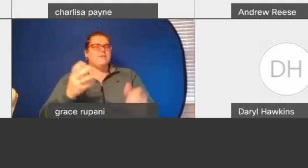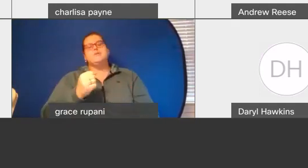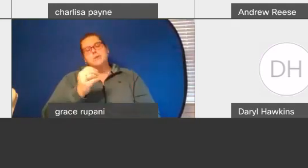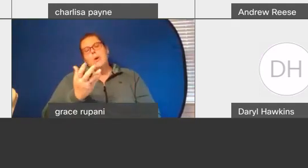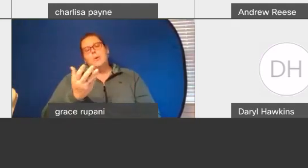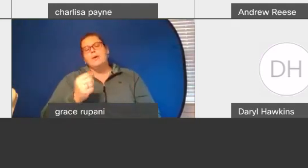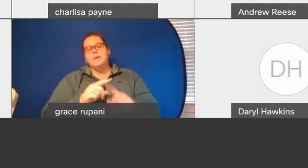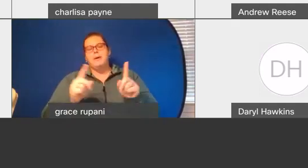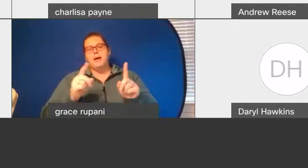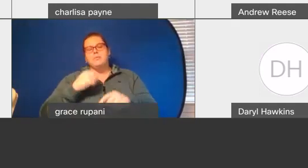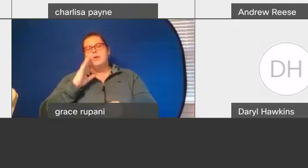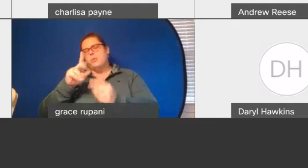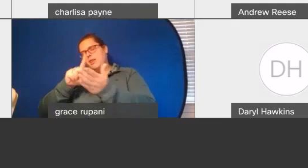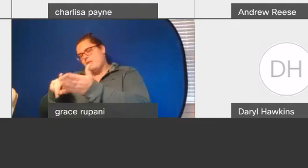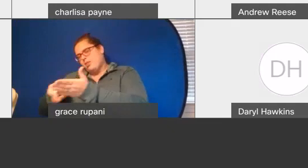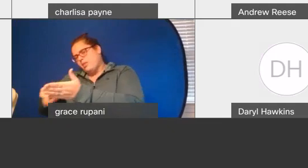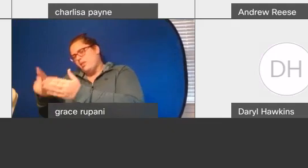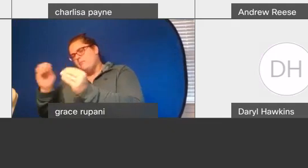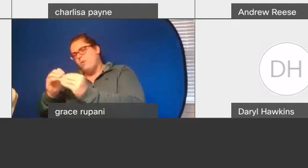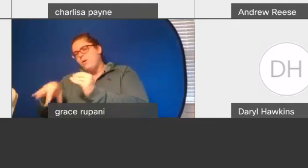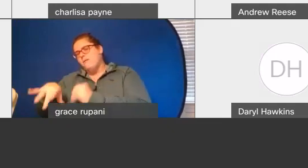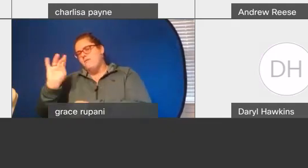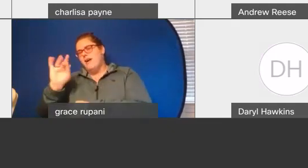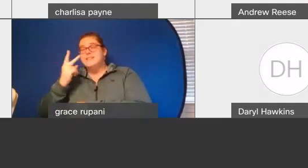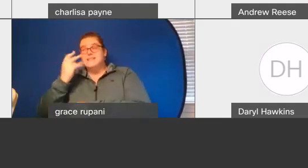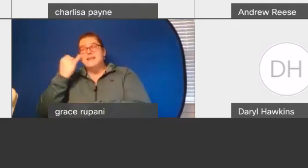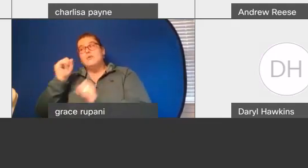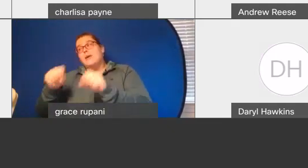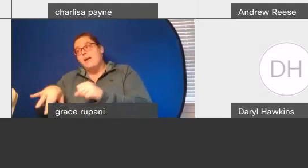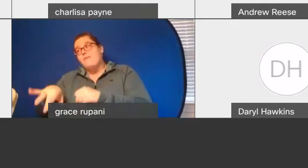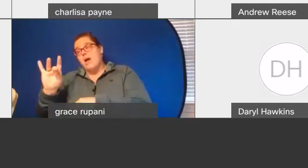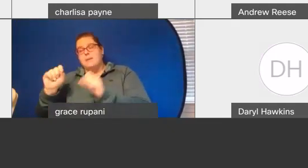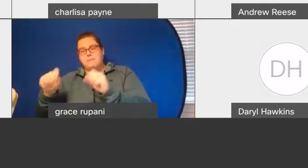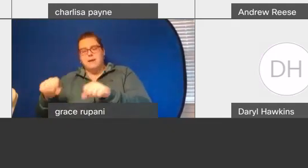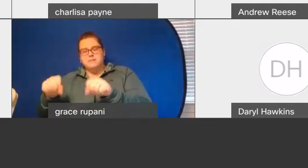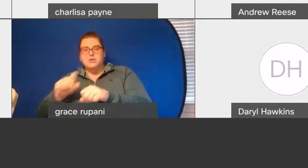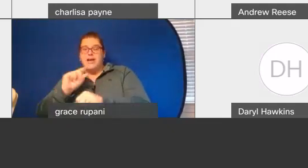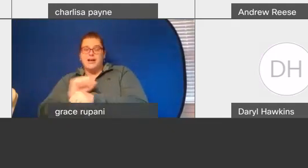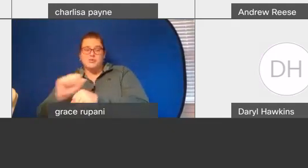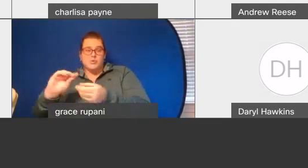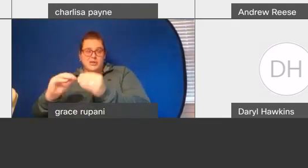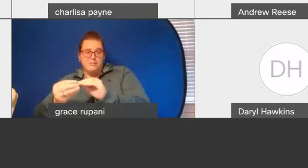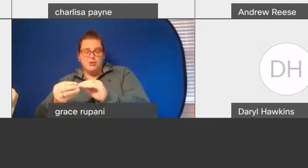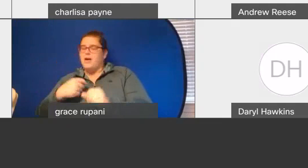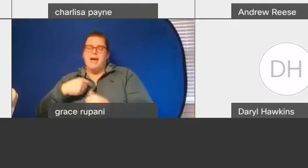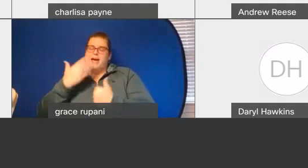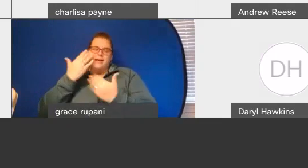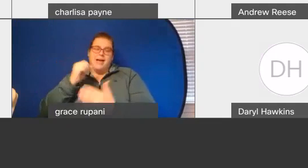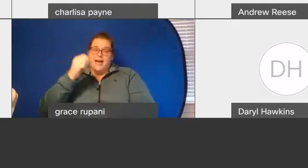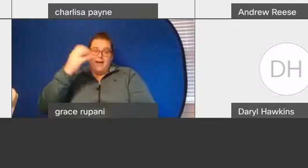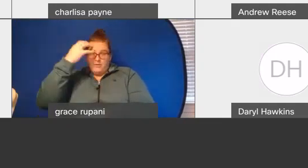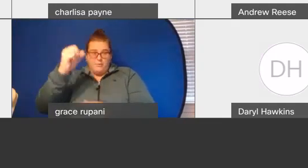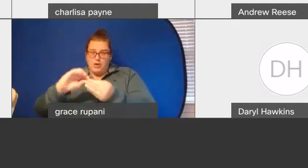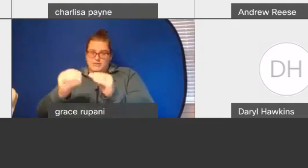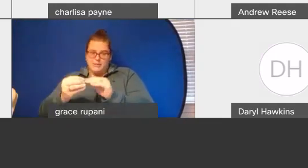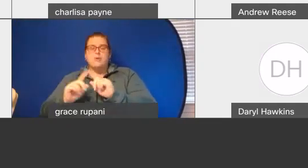see if we can give you an actual number to that. Not sure if I don't know the number off the top of my head, but that is what I can share based